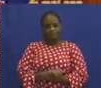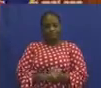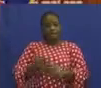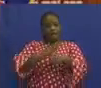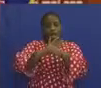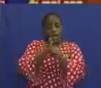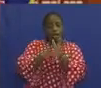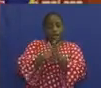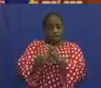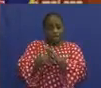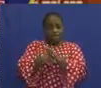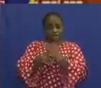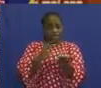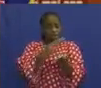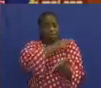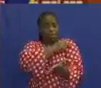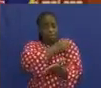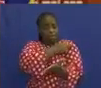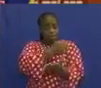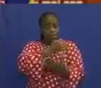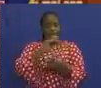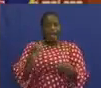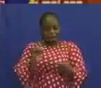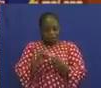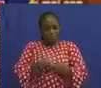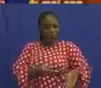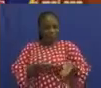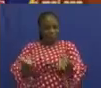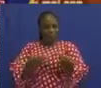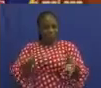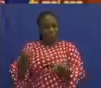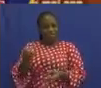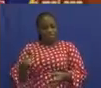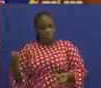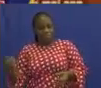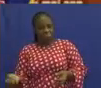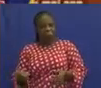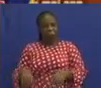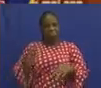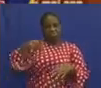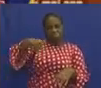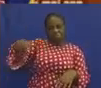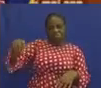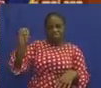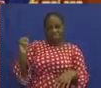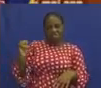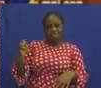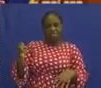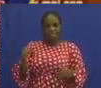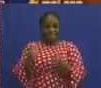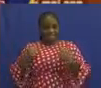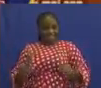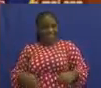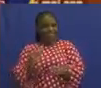COVID-19 treatment centers continue to be resourced with medical supplies, personal protection equipment, and